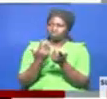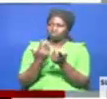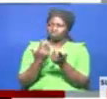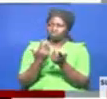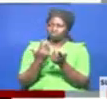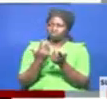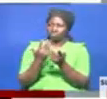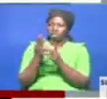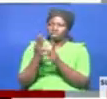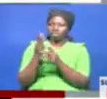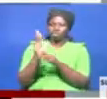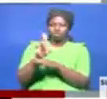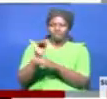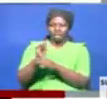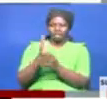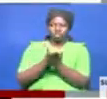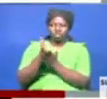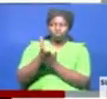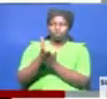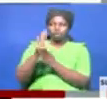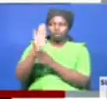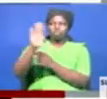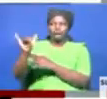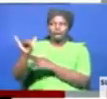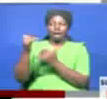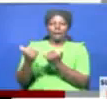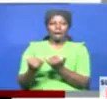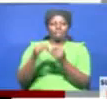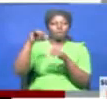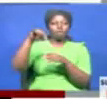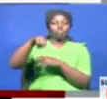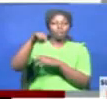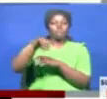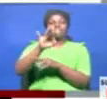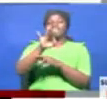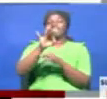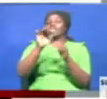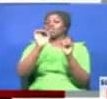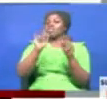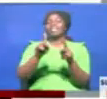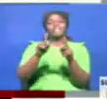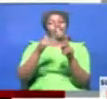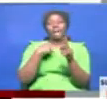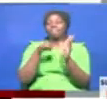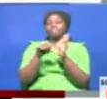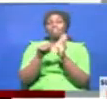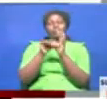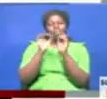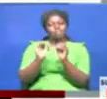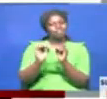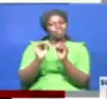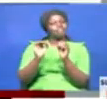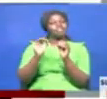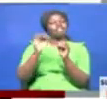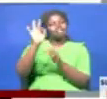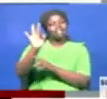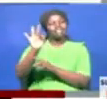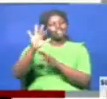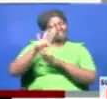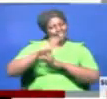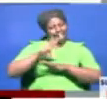BBI that the quorum is 3. There's no problem there. It's 3, quorum is 3. But then the same schedule